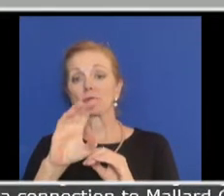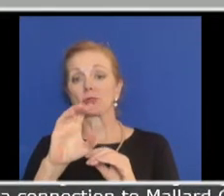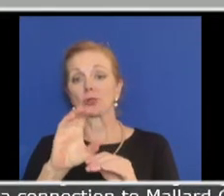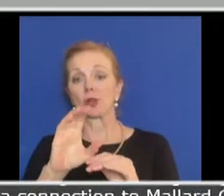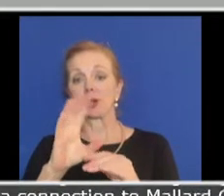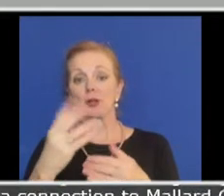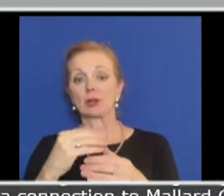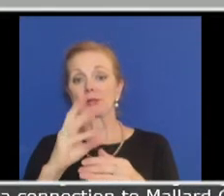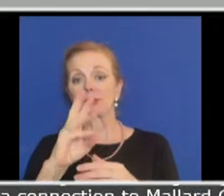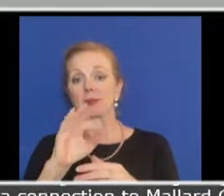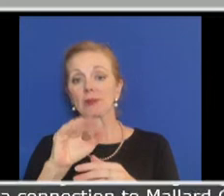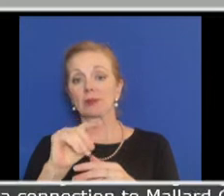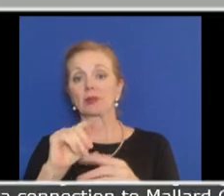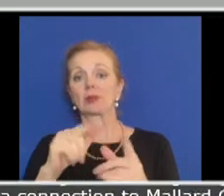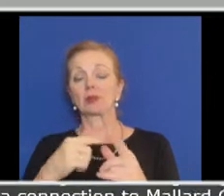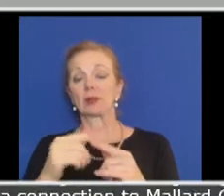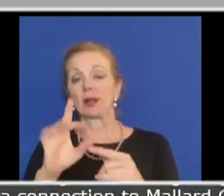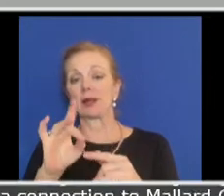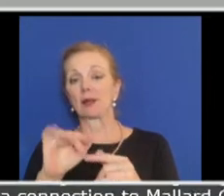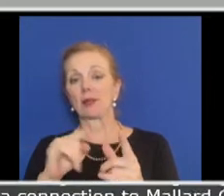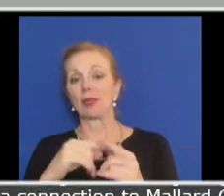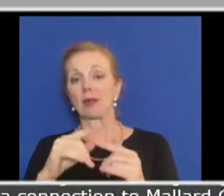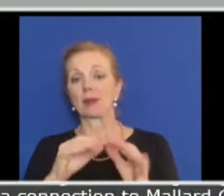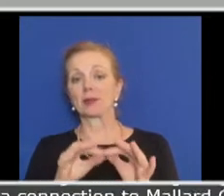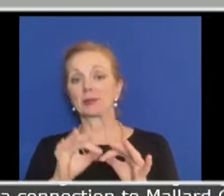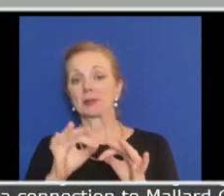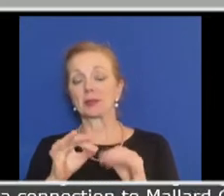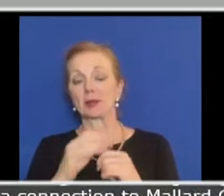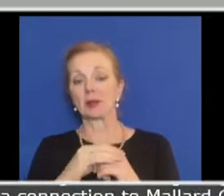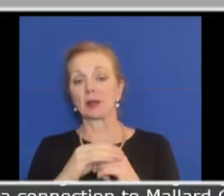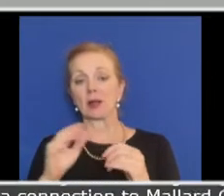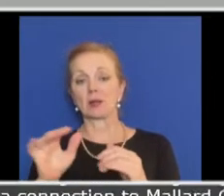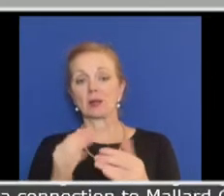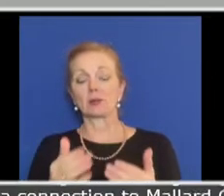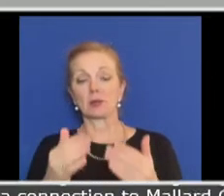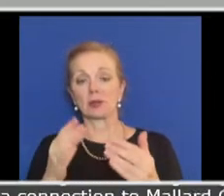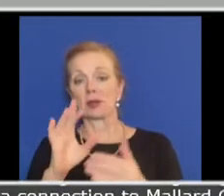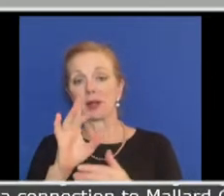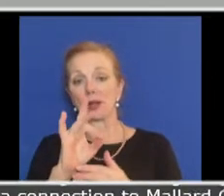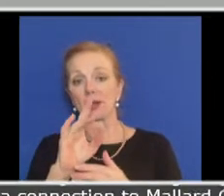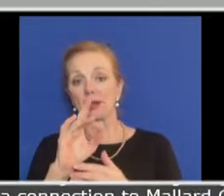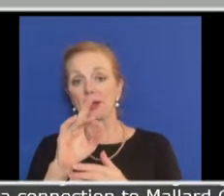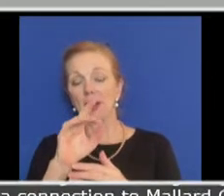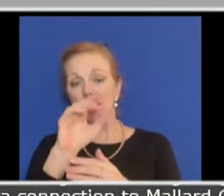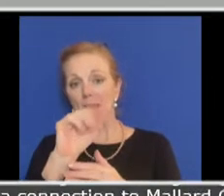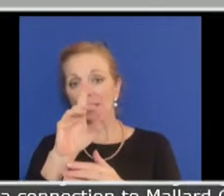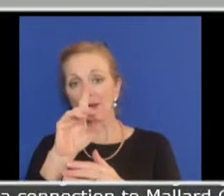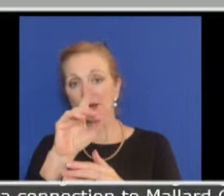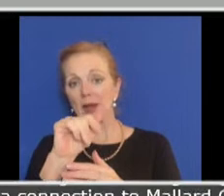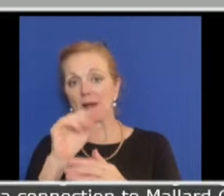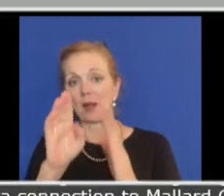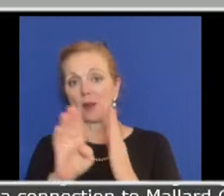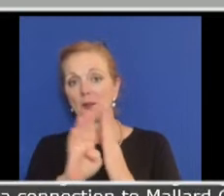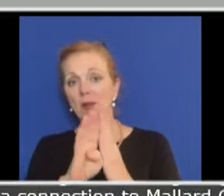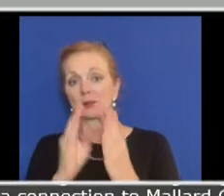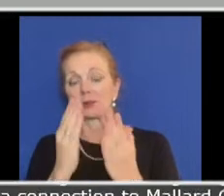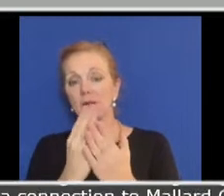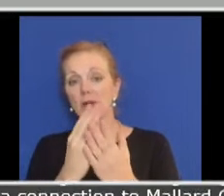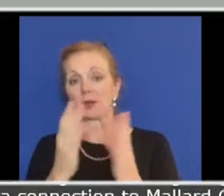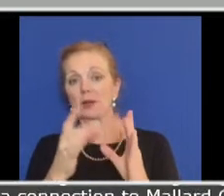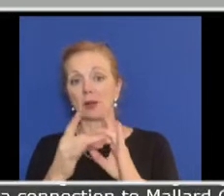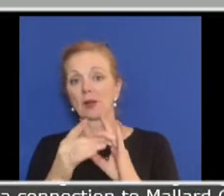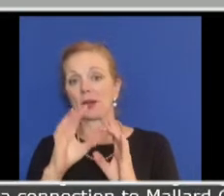sidewalks and eight foot planting strips should that road be extended also provides an ADA Compliant bus stop that would be coordinated with cats